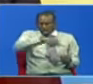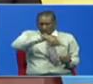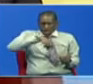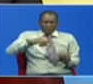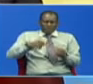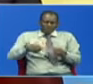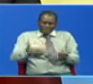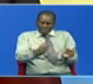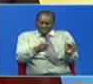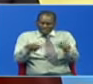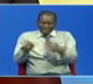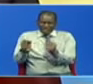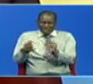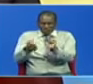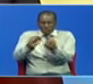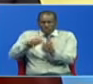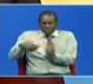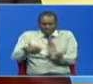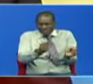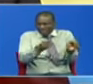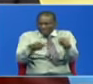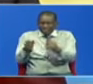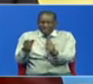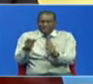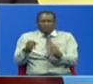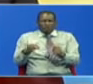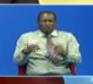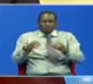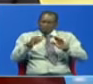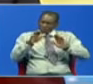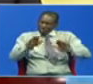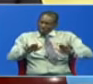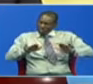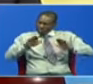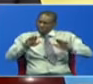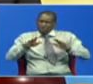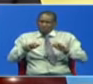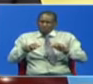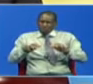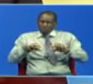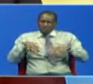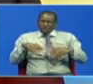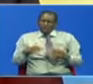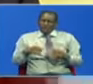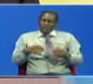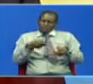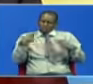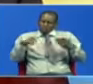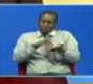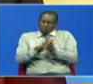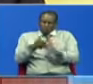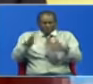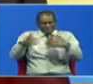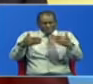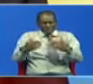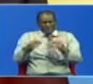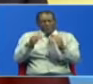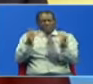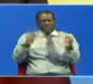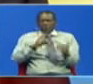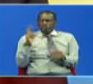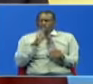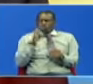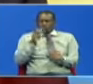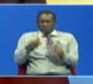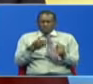strategy, change in strategy of looking carefully at asymptomatic cases, the level of risk they